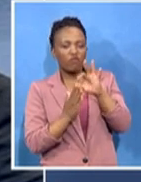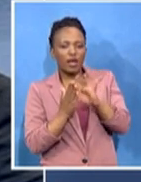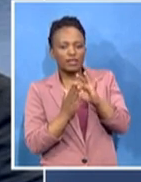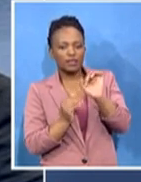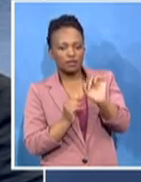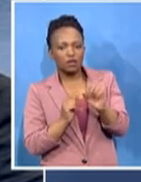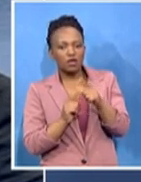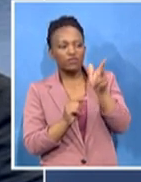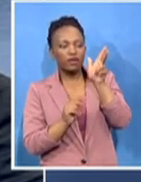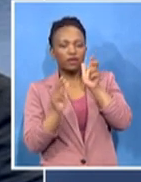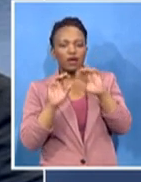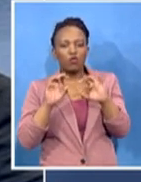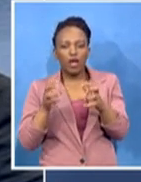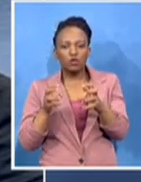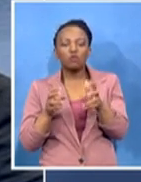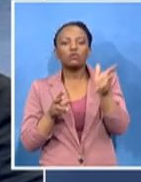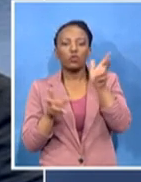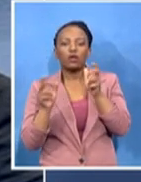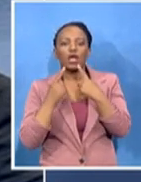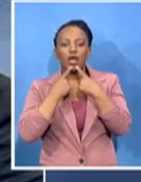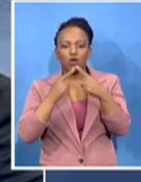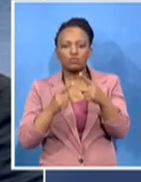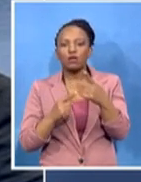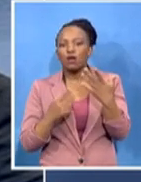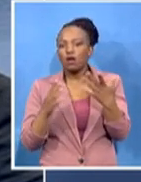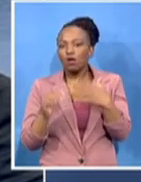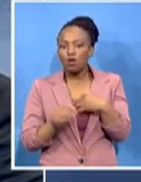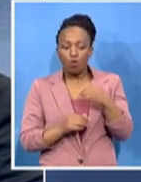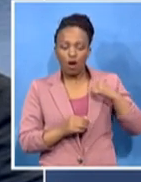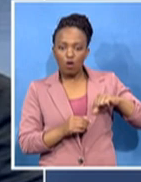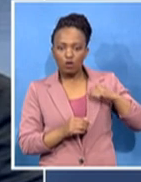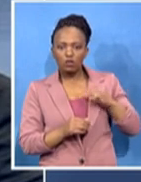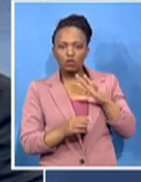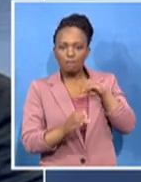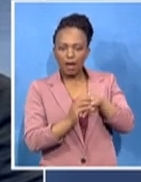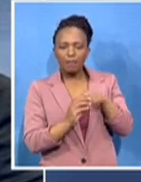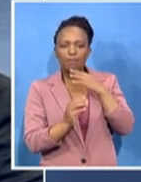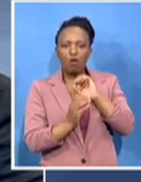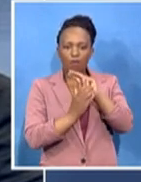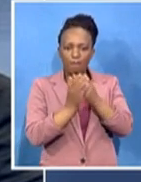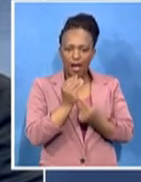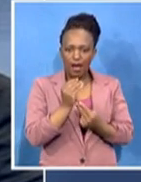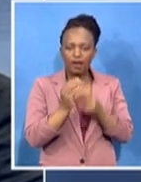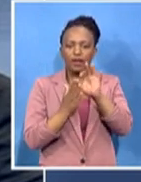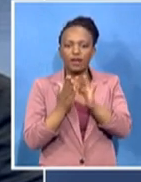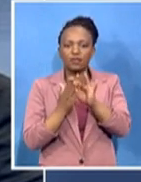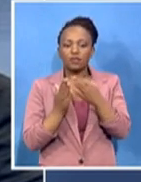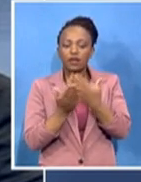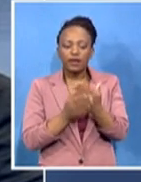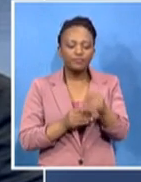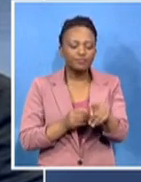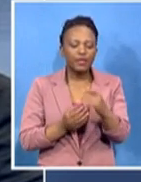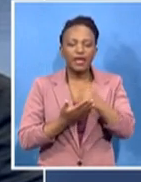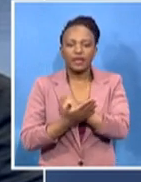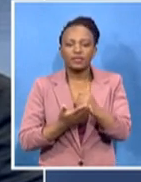announcement about the wards that are affected by the by-elections, and they can go register over this weekend and or update their